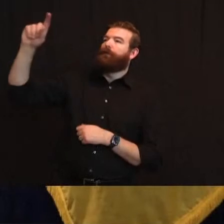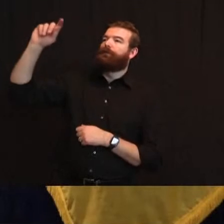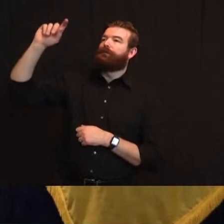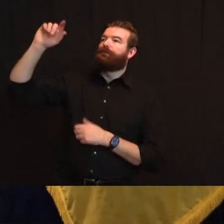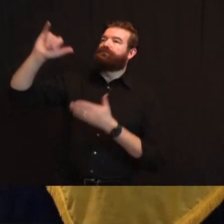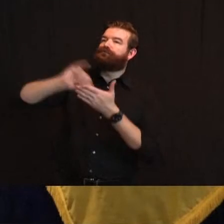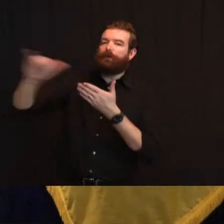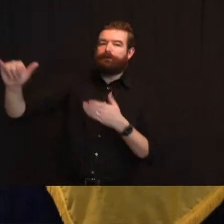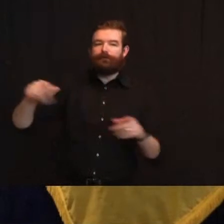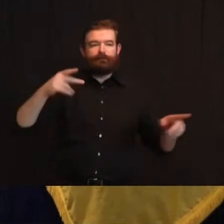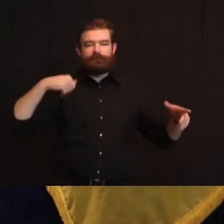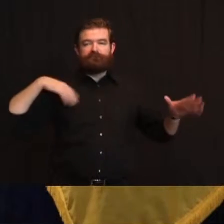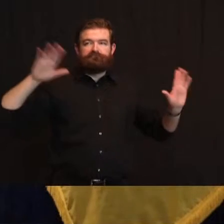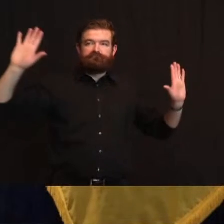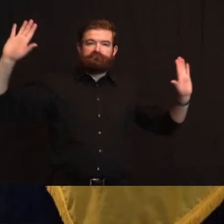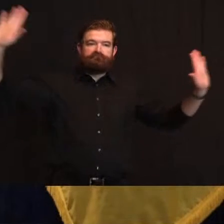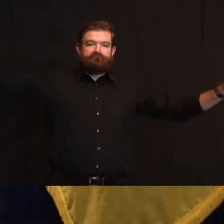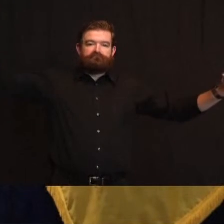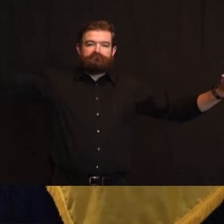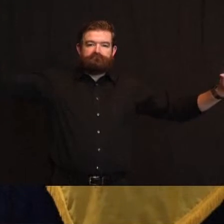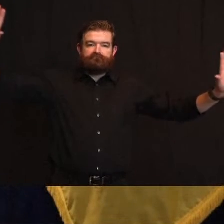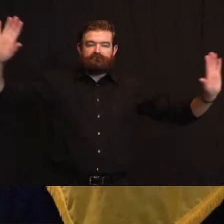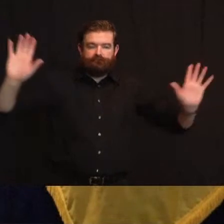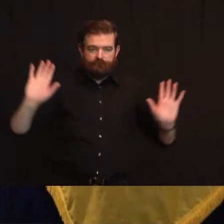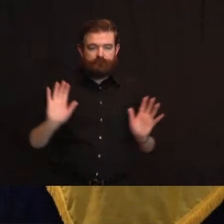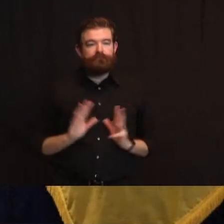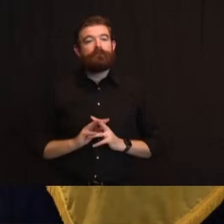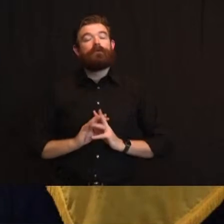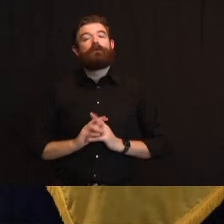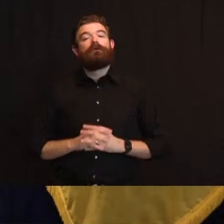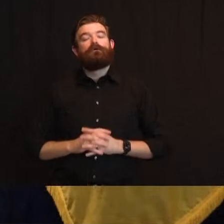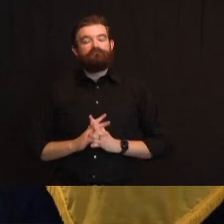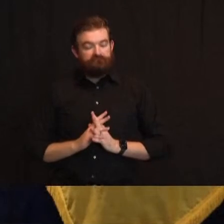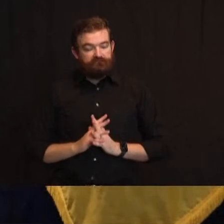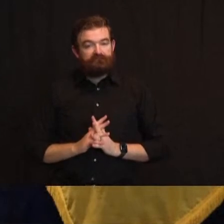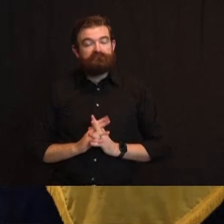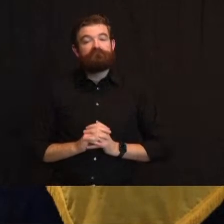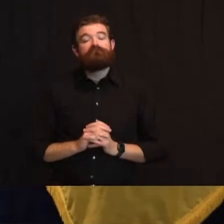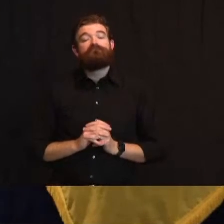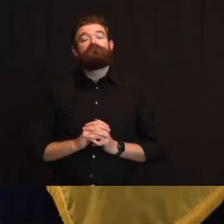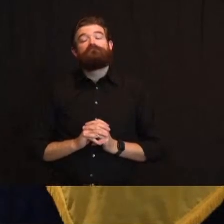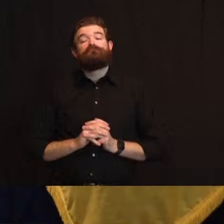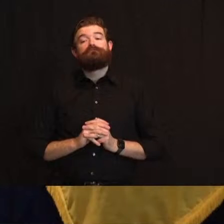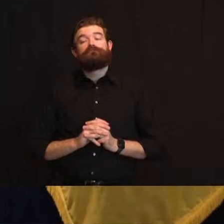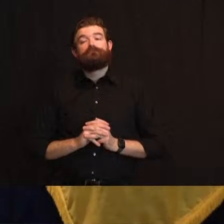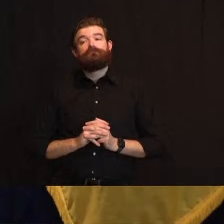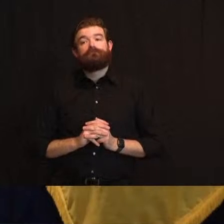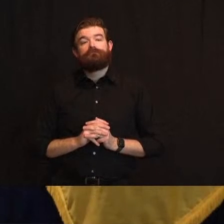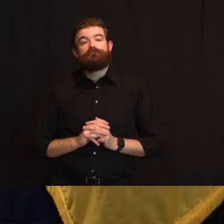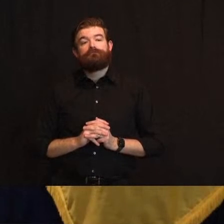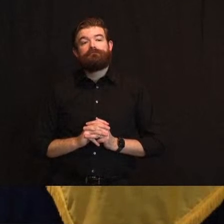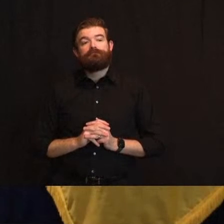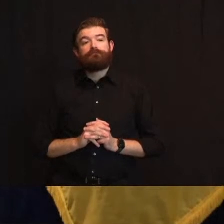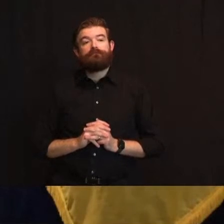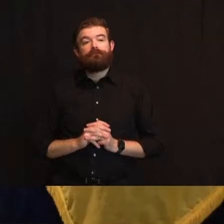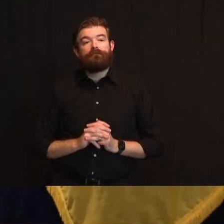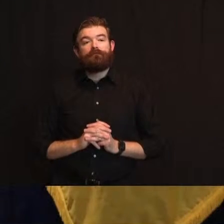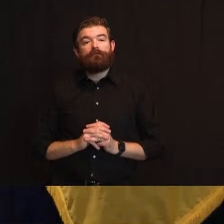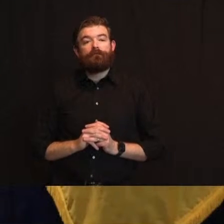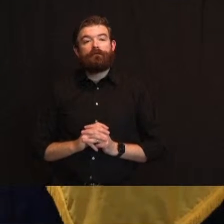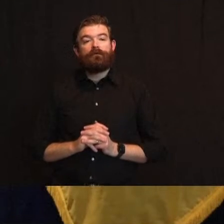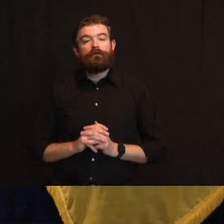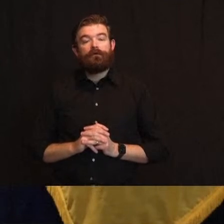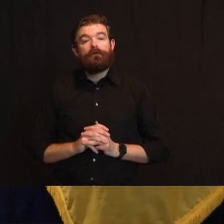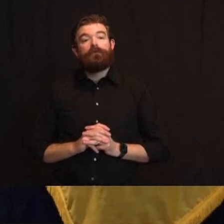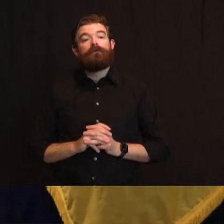but it is important to point out a couple of other things. One is if you look at the ABC list that I highlighted,